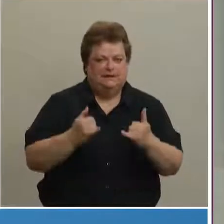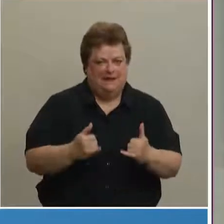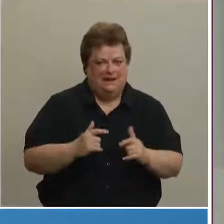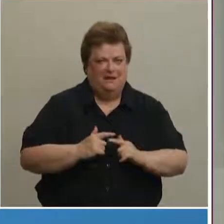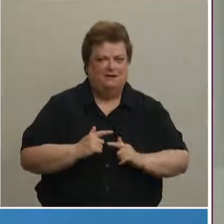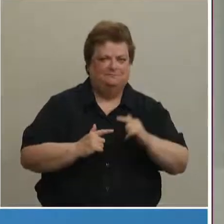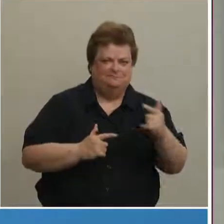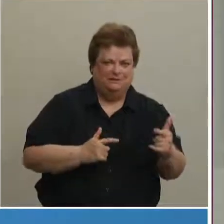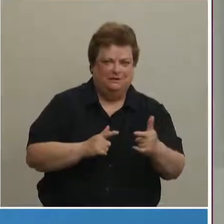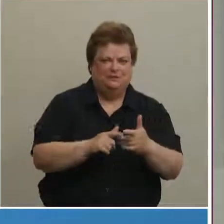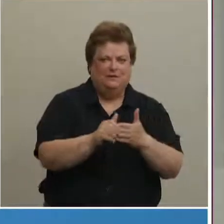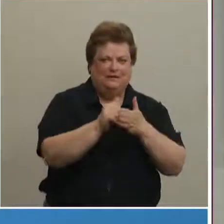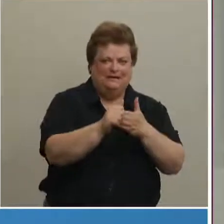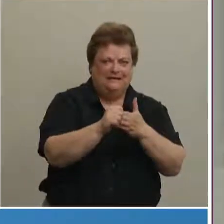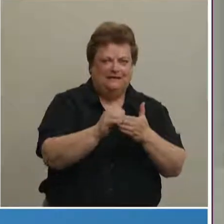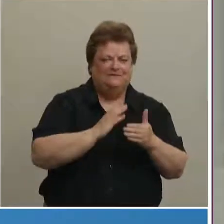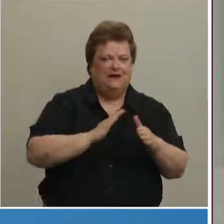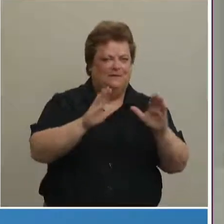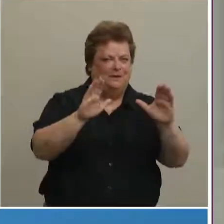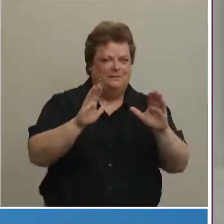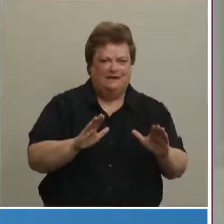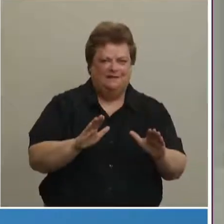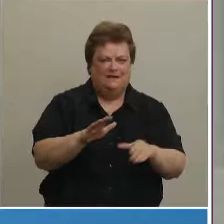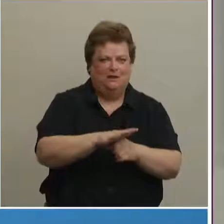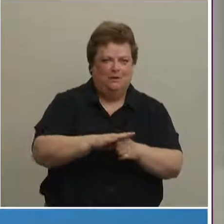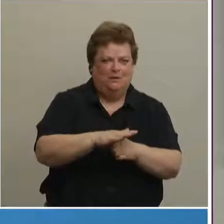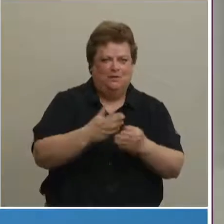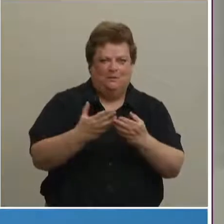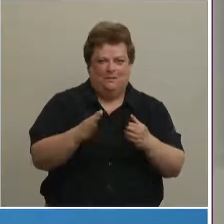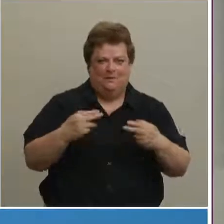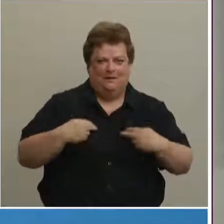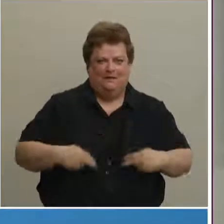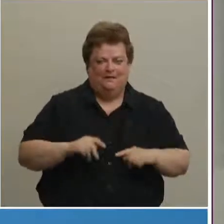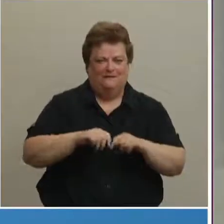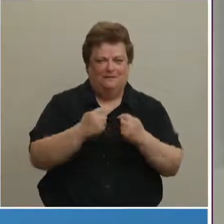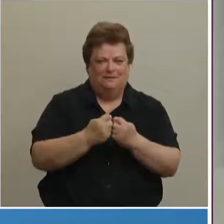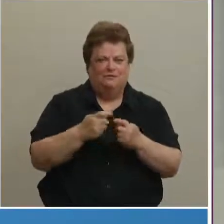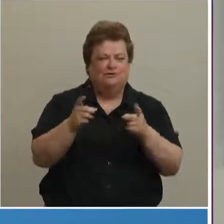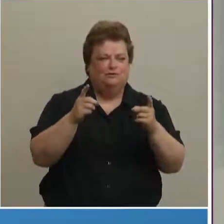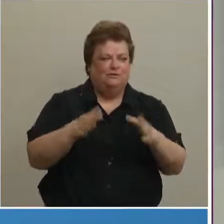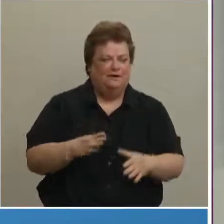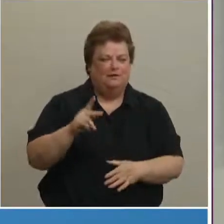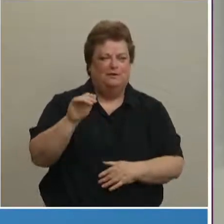that, I'll turn this over to the leader of our amazing local public health team, Director Pat Lopez.